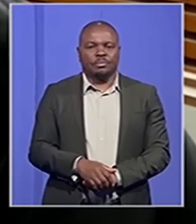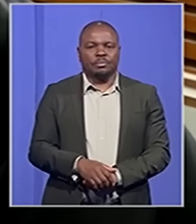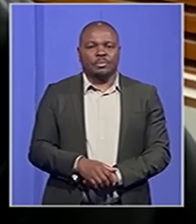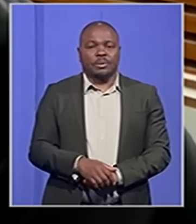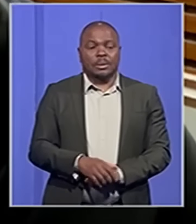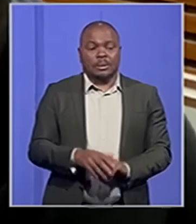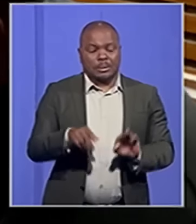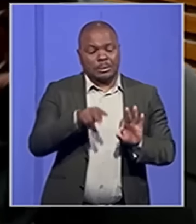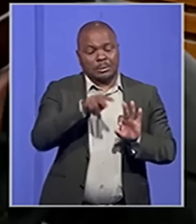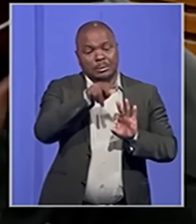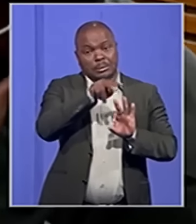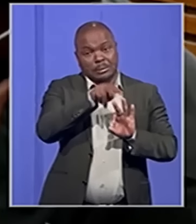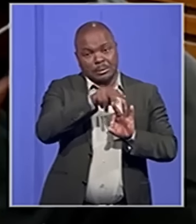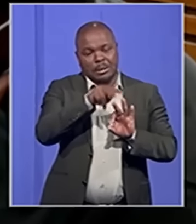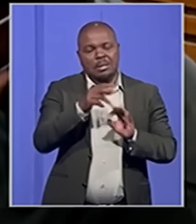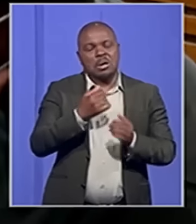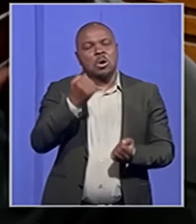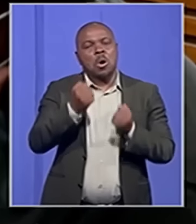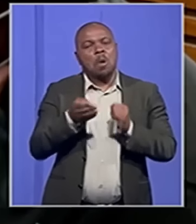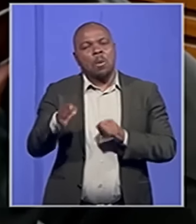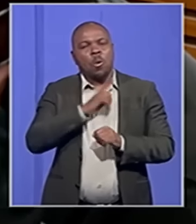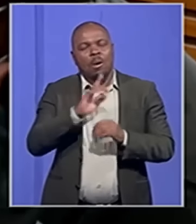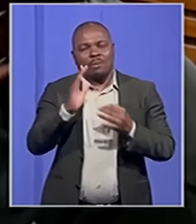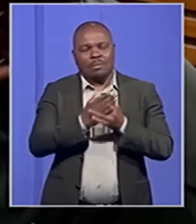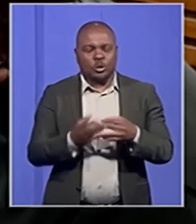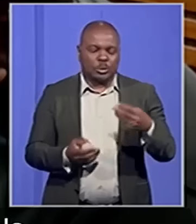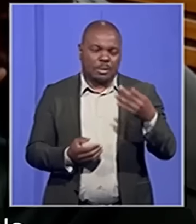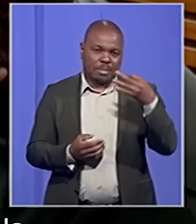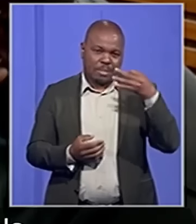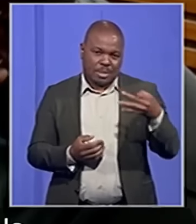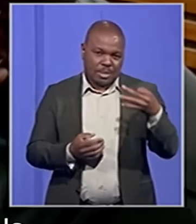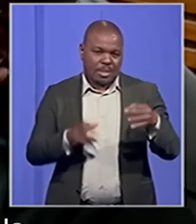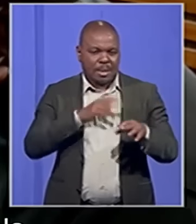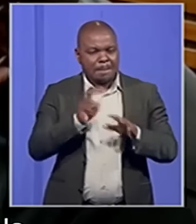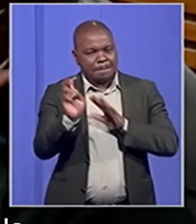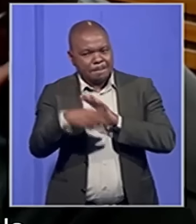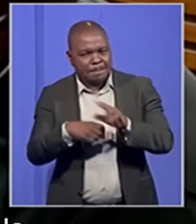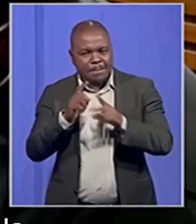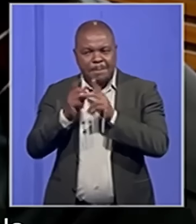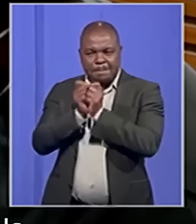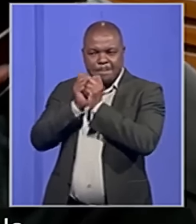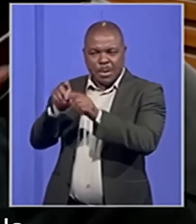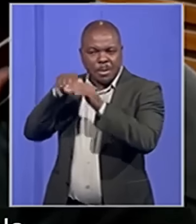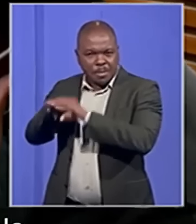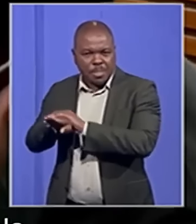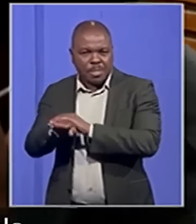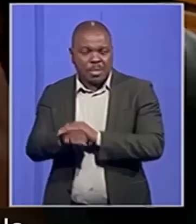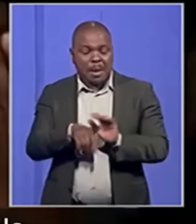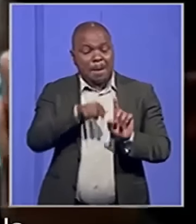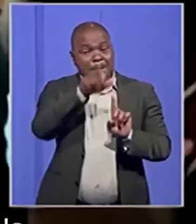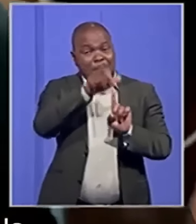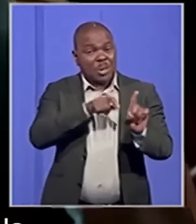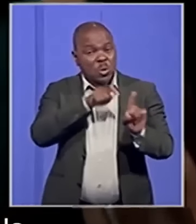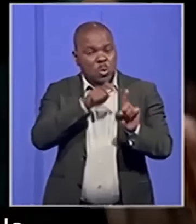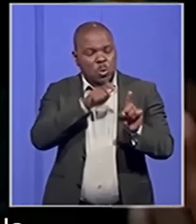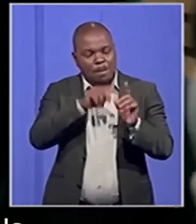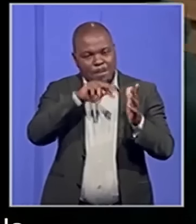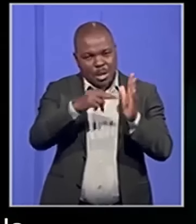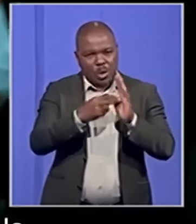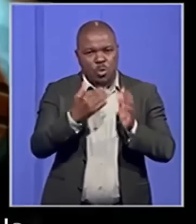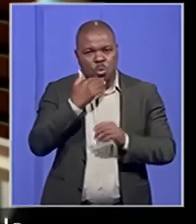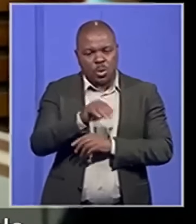Floriana le Ndinasho ba lebagane le melato e meraro mo go yona go balwa go utswa le go thuba. Konokono e go begwago e le Emmanuel